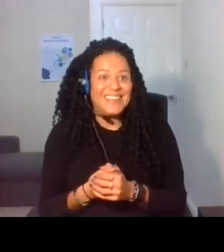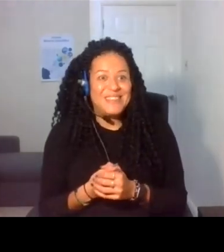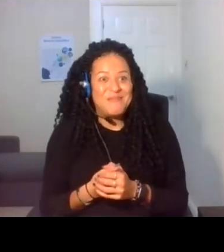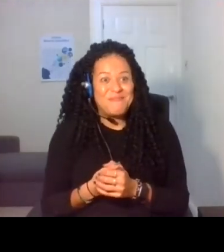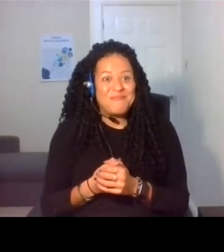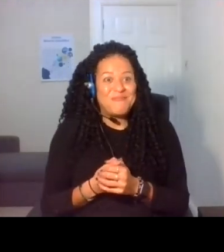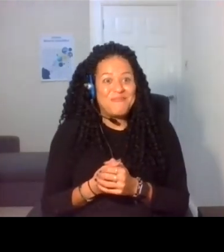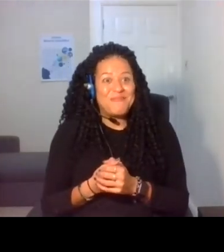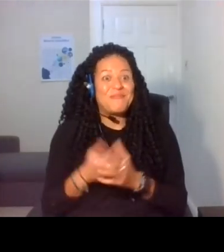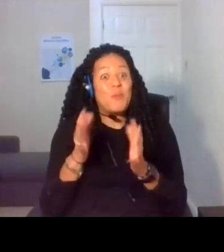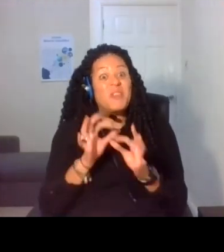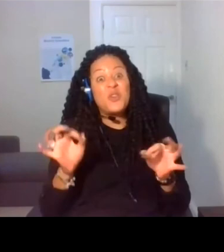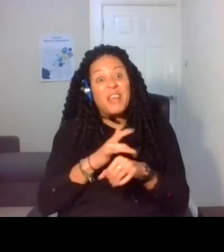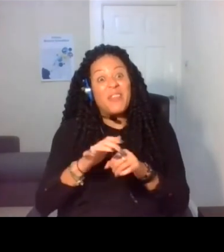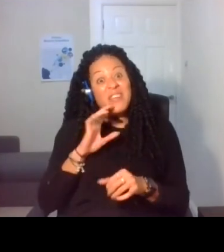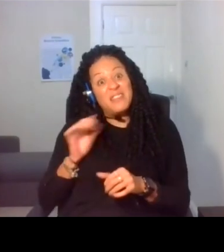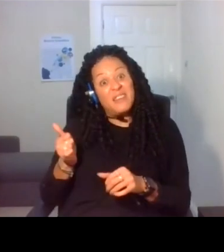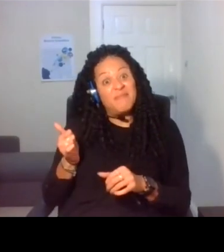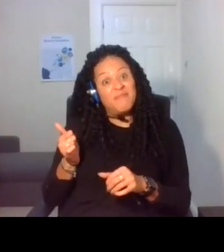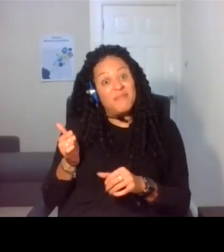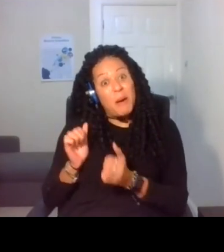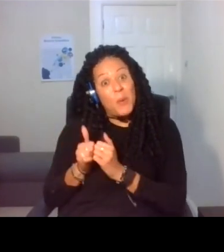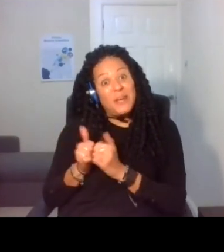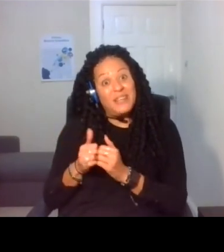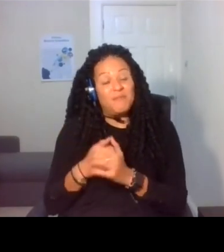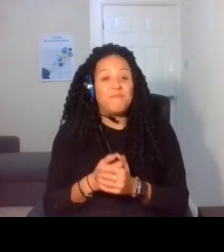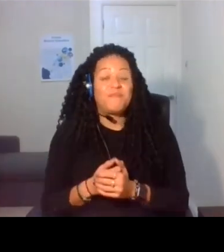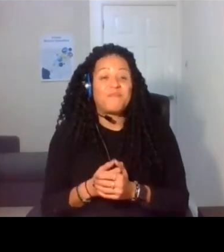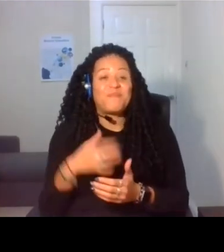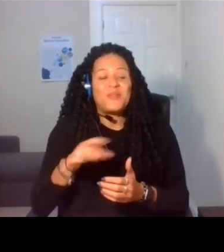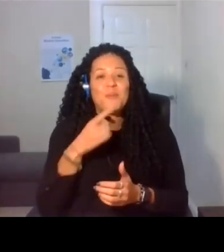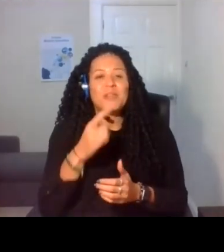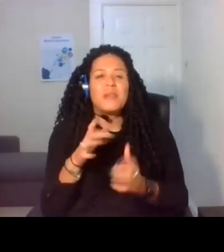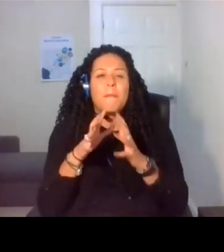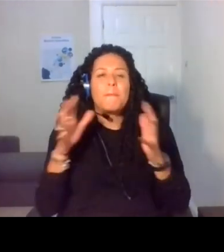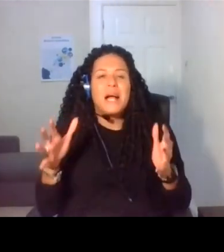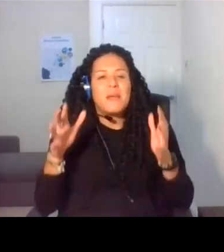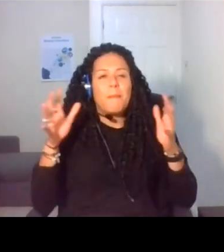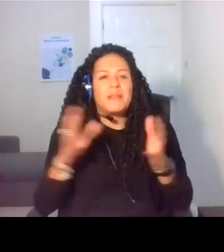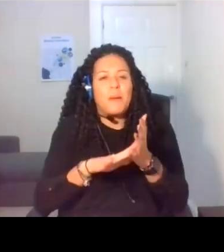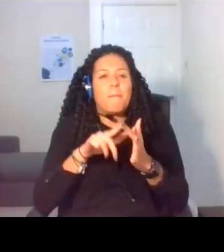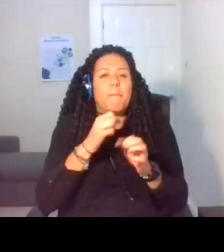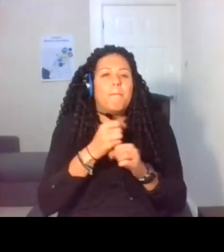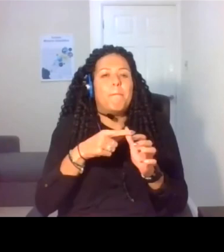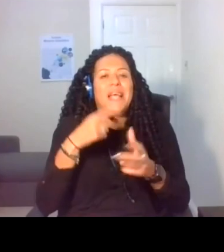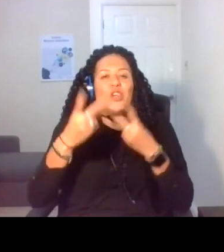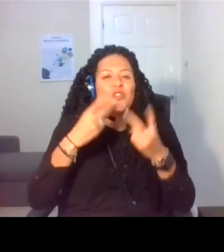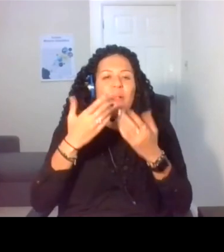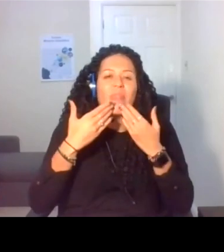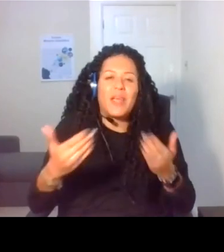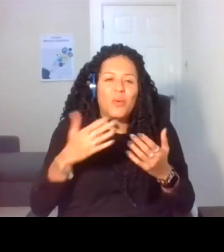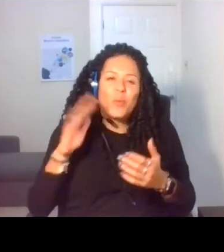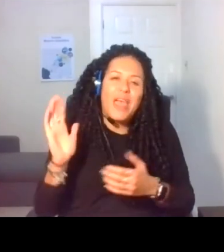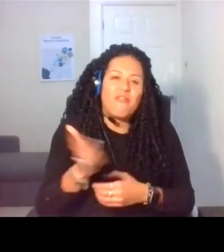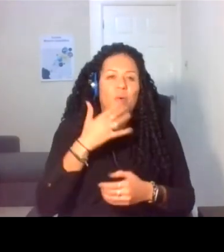and there's another one in the theatre. But enough of that, I want to say a massive mega song thanks to everyone for tonight's